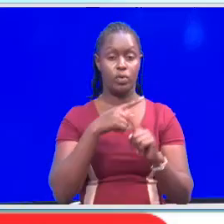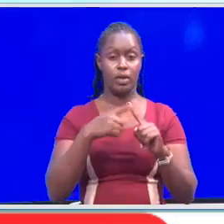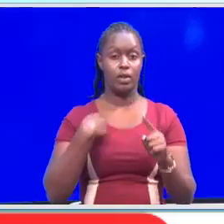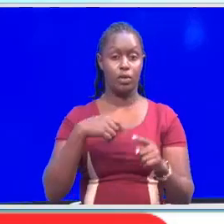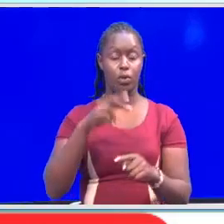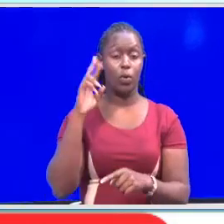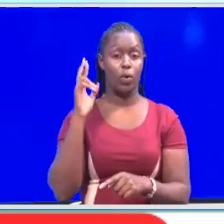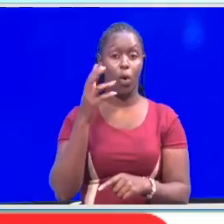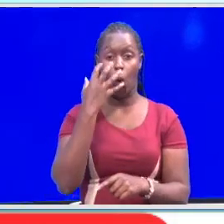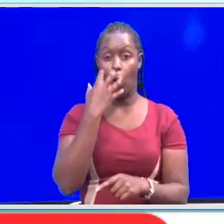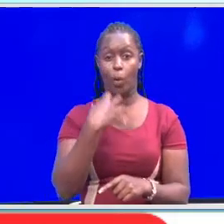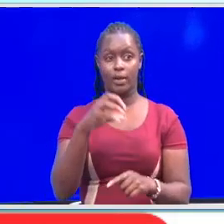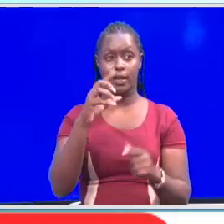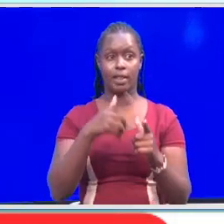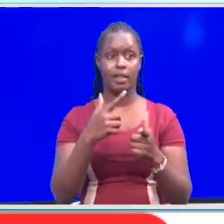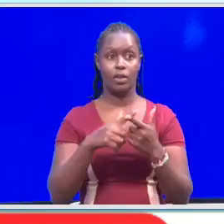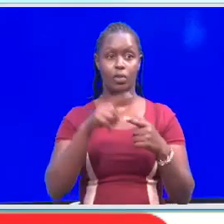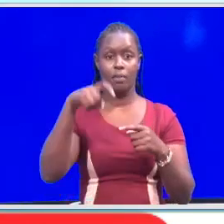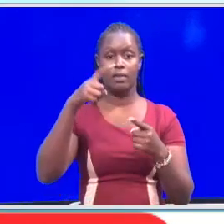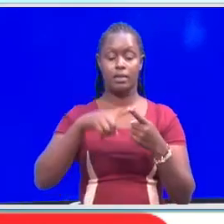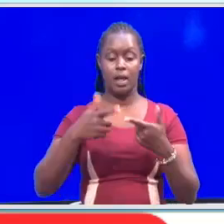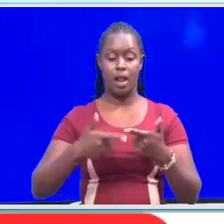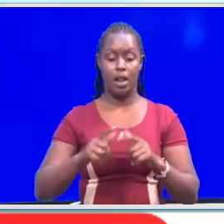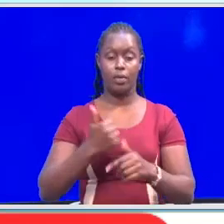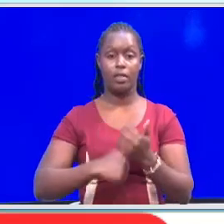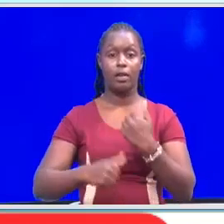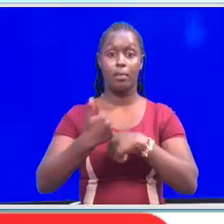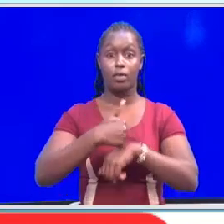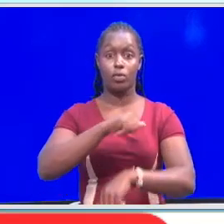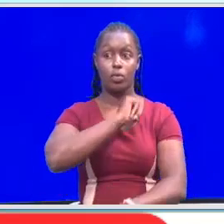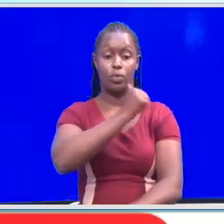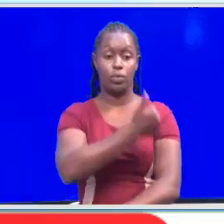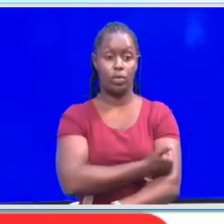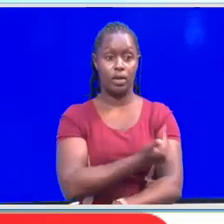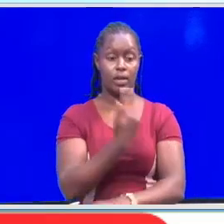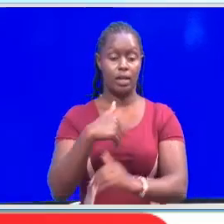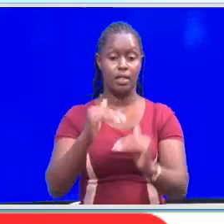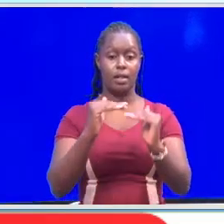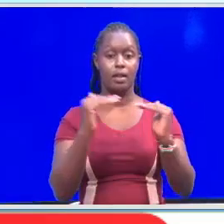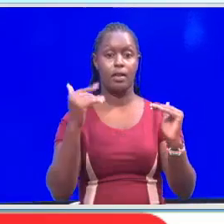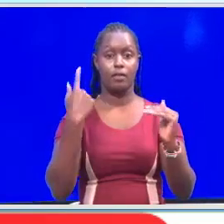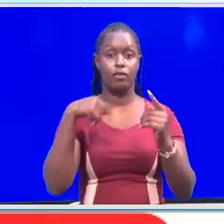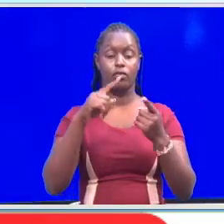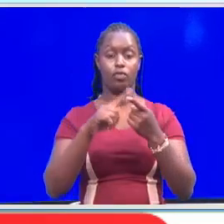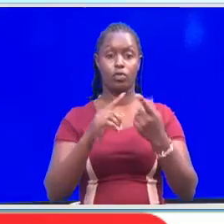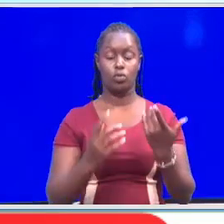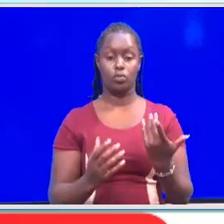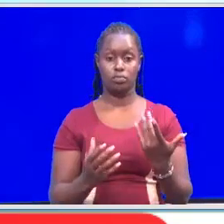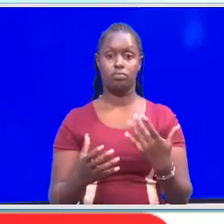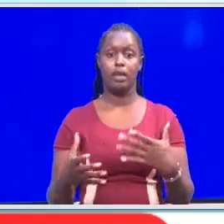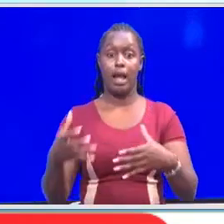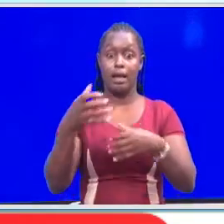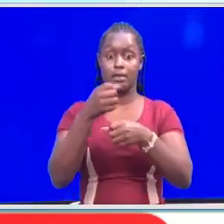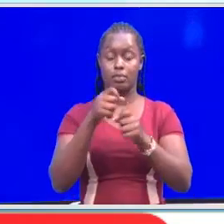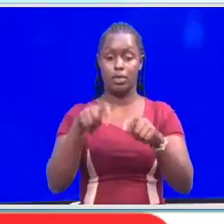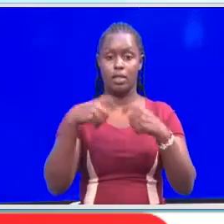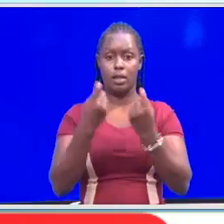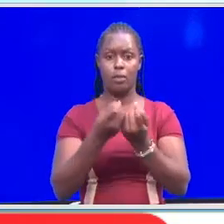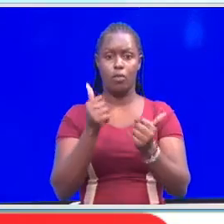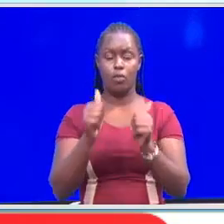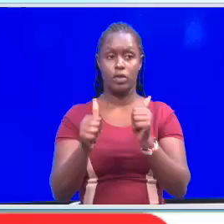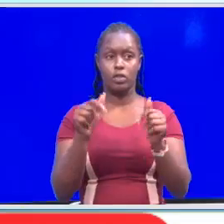you want to allow the appointing authority the leverage to assemble his team, which is dependent